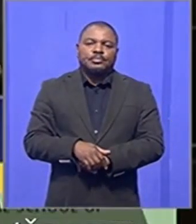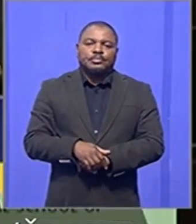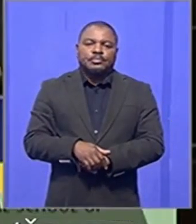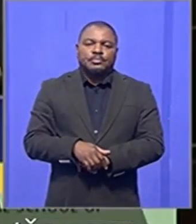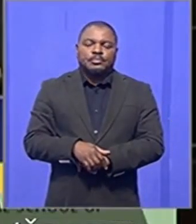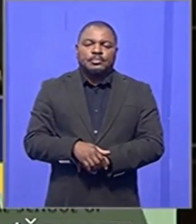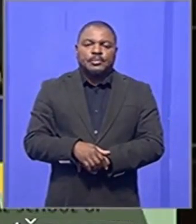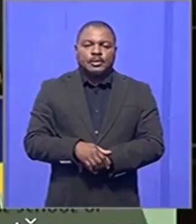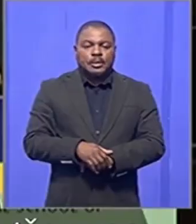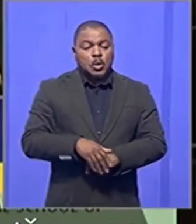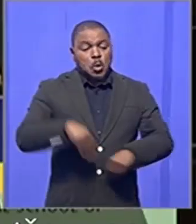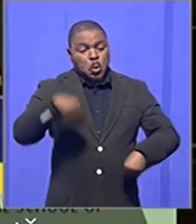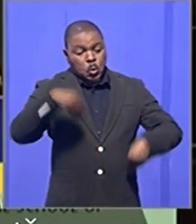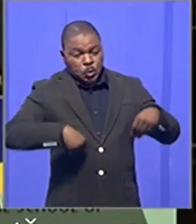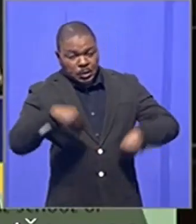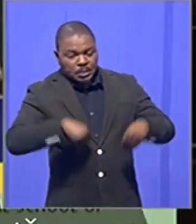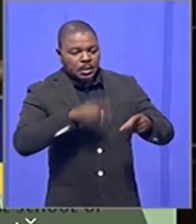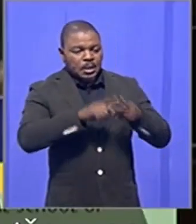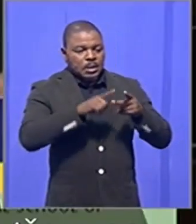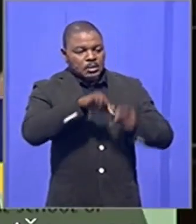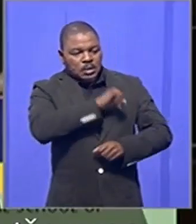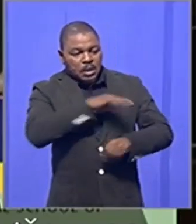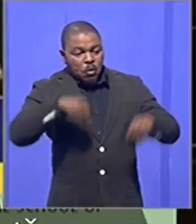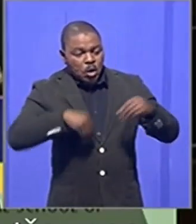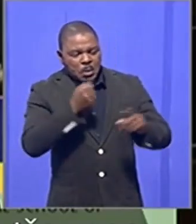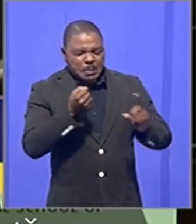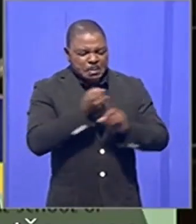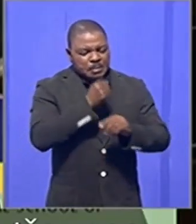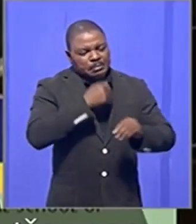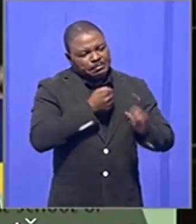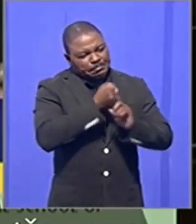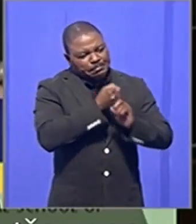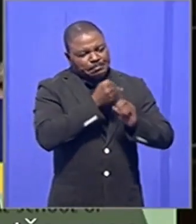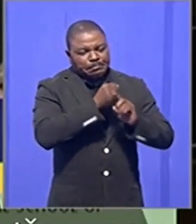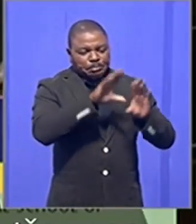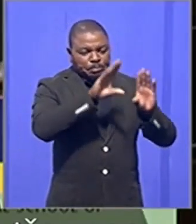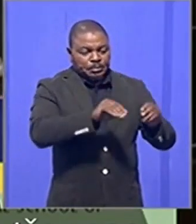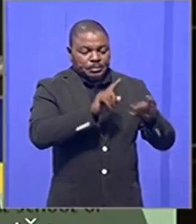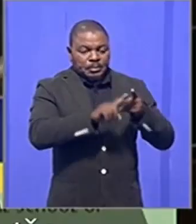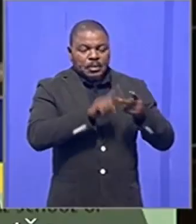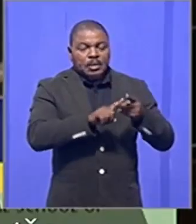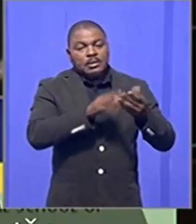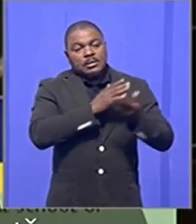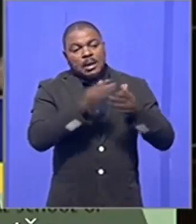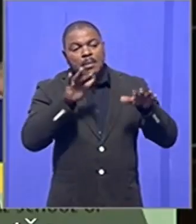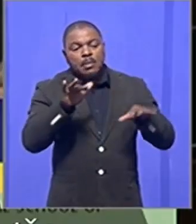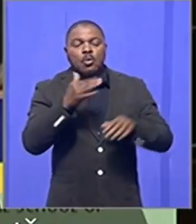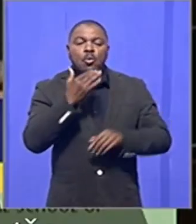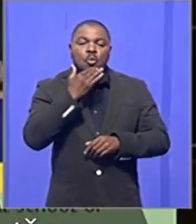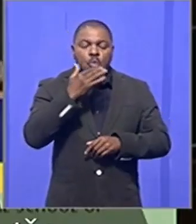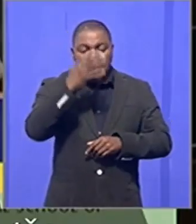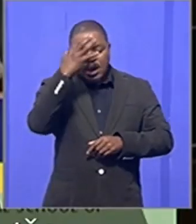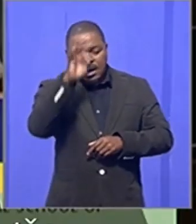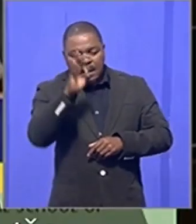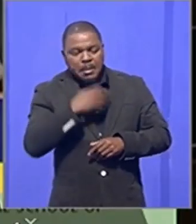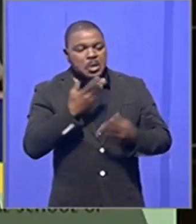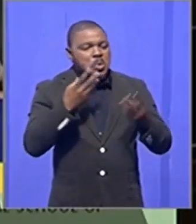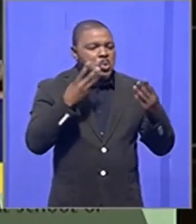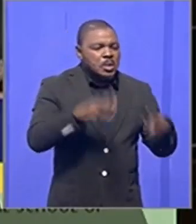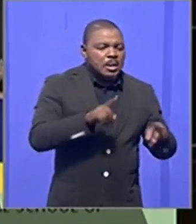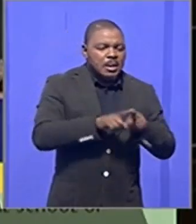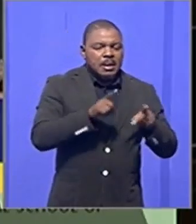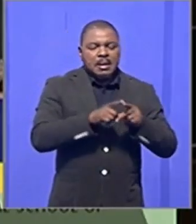Decisively dealing with corruption and corrupt officials and swiftly act against those abusing the state. Improving discipline